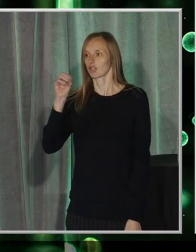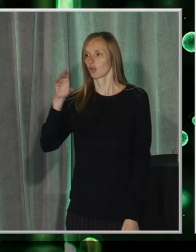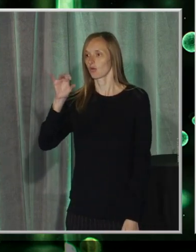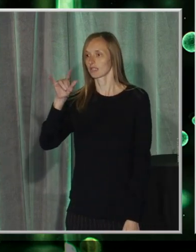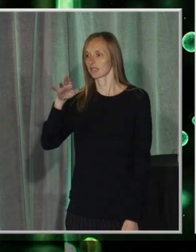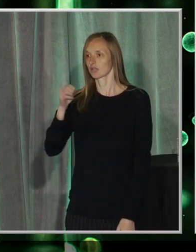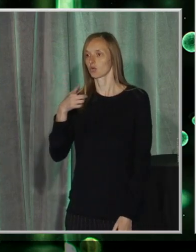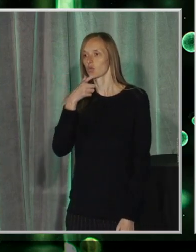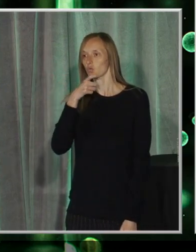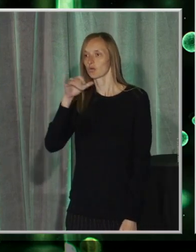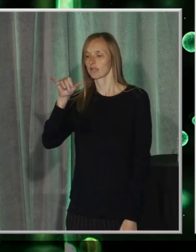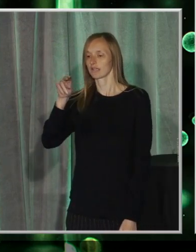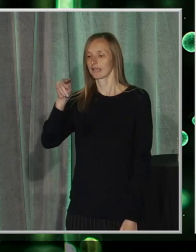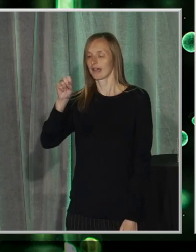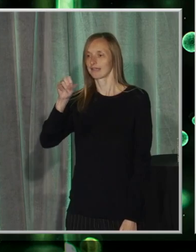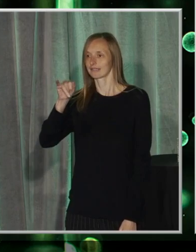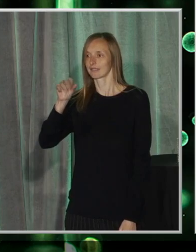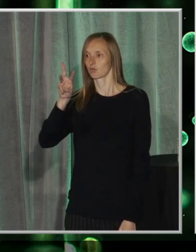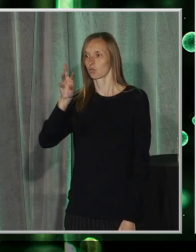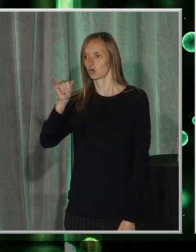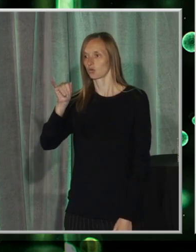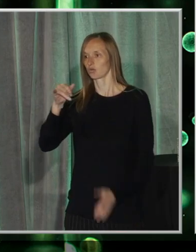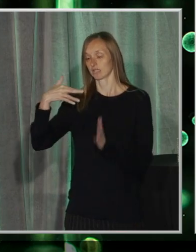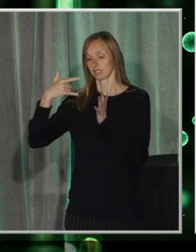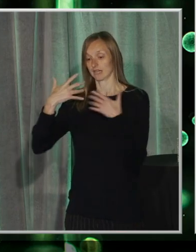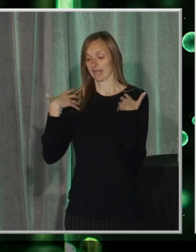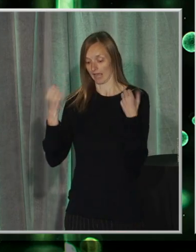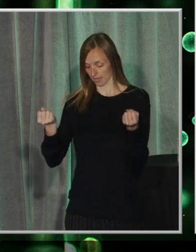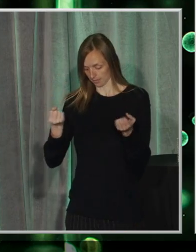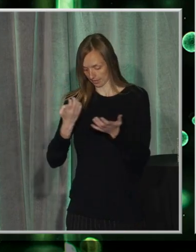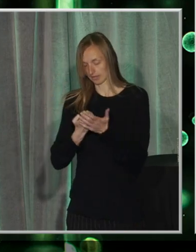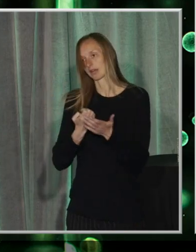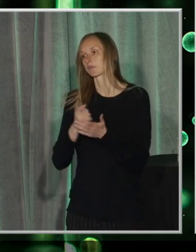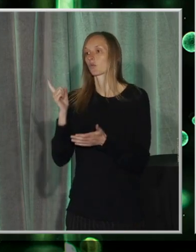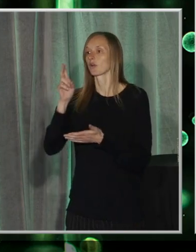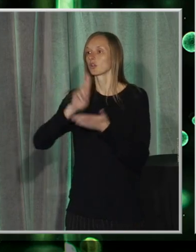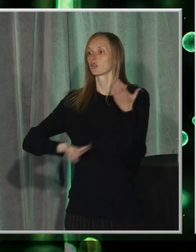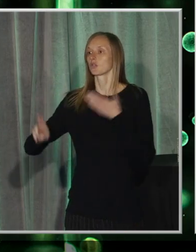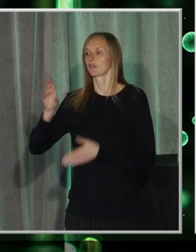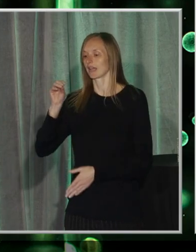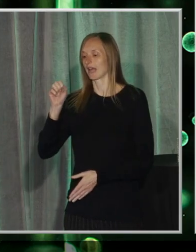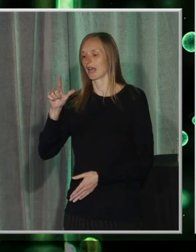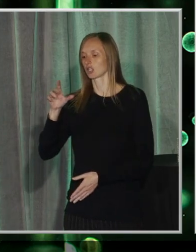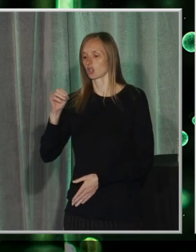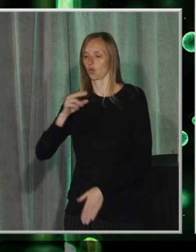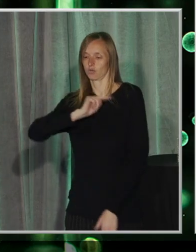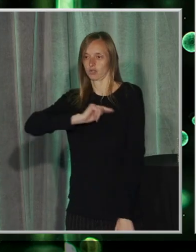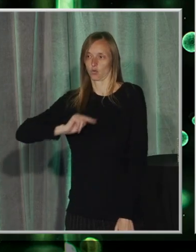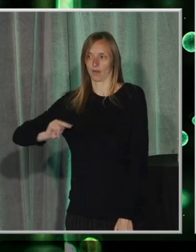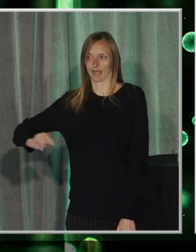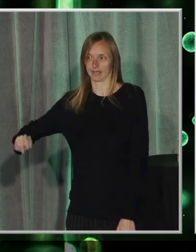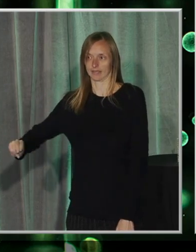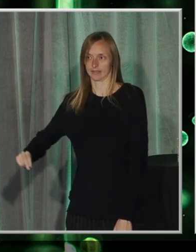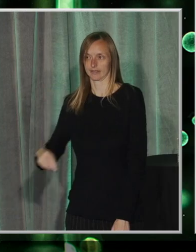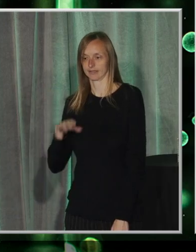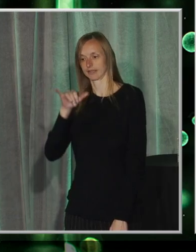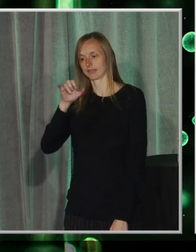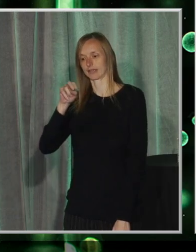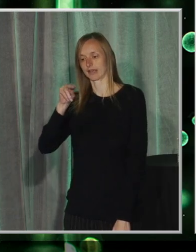is Yanzi Wu, studying health economics at University of Oslo in Norway.